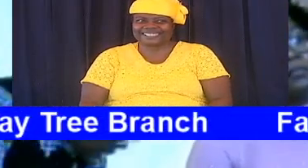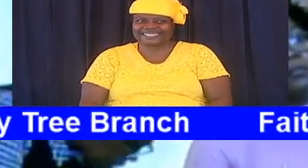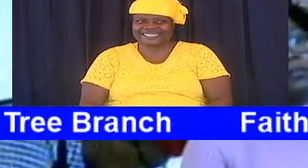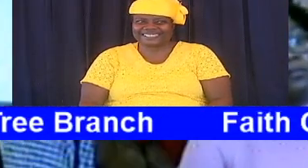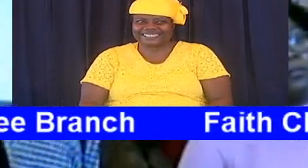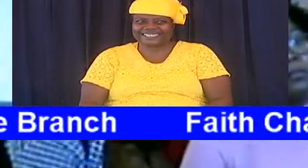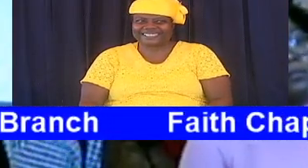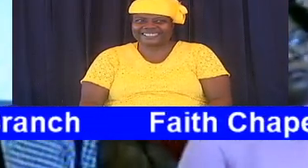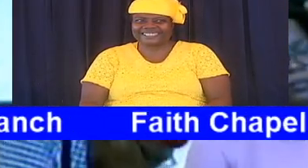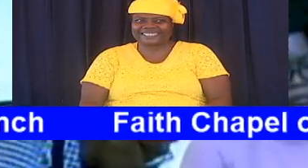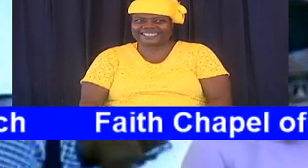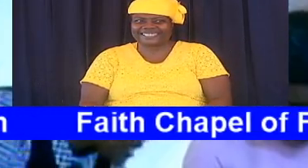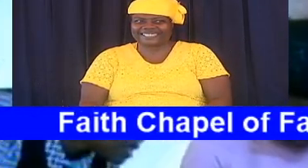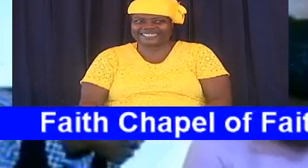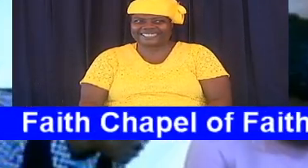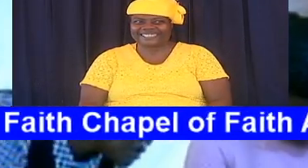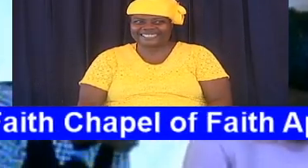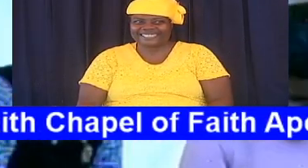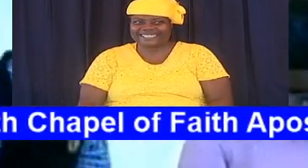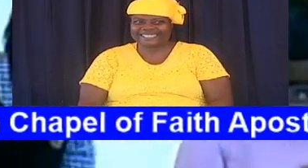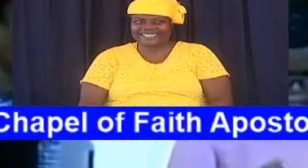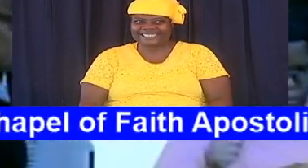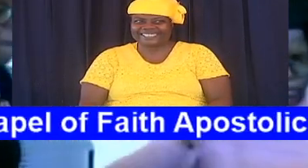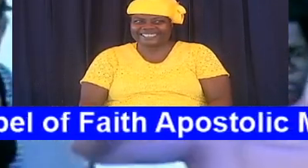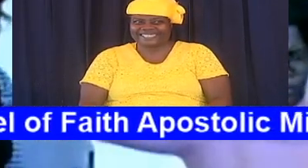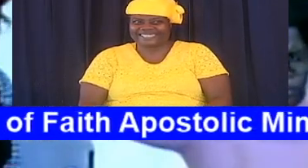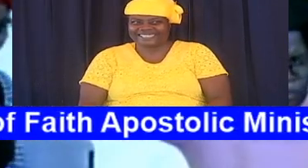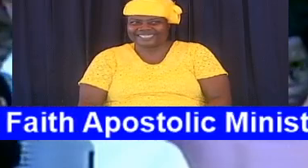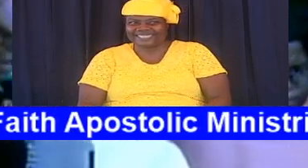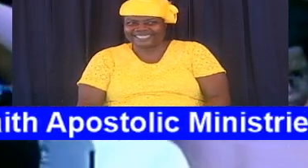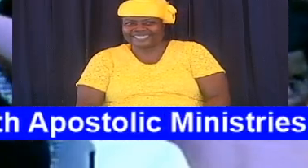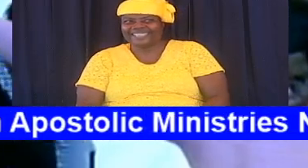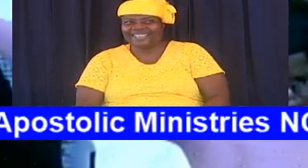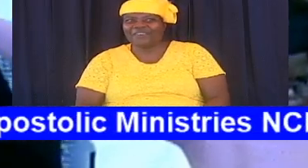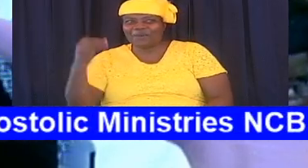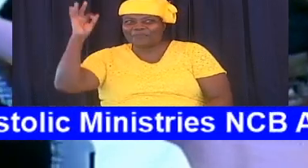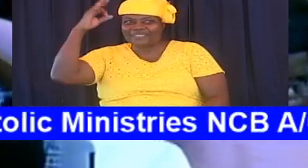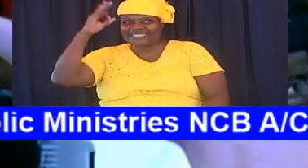Hallelujah. Let's just lift our hands one more time. Glorify the Lord.